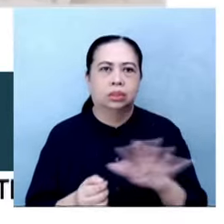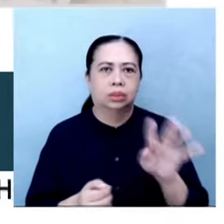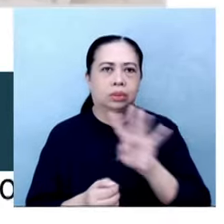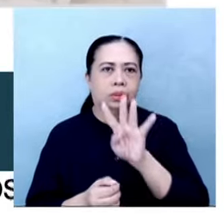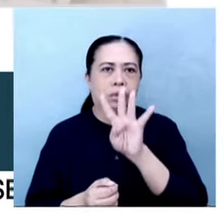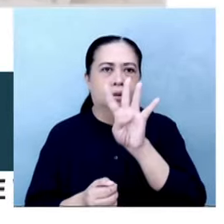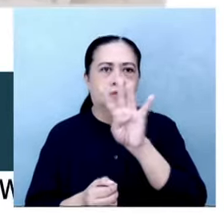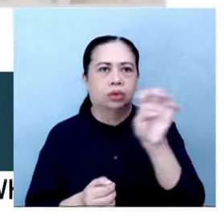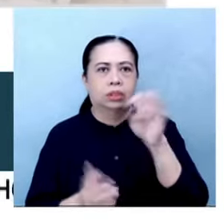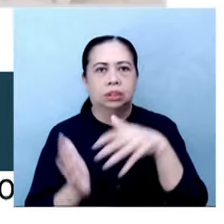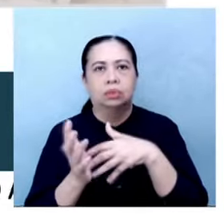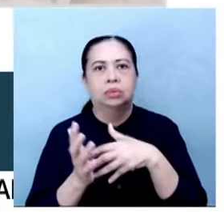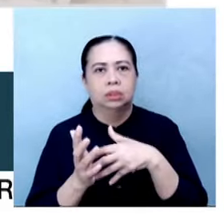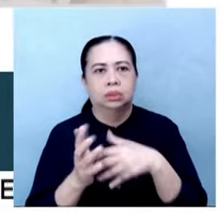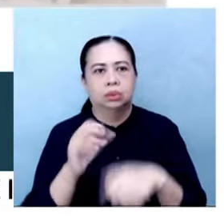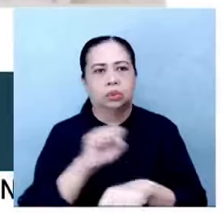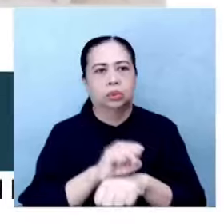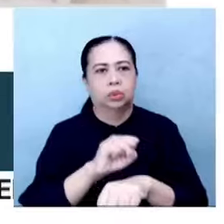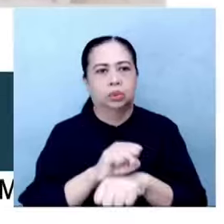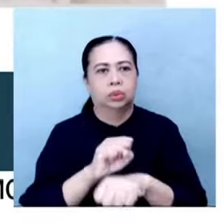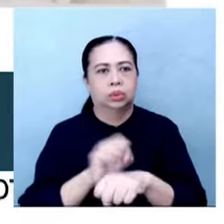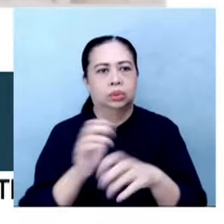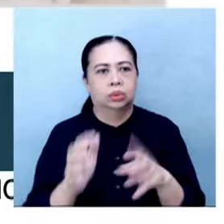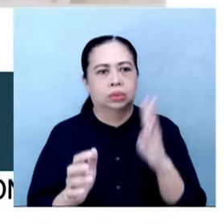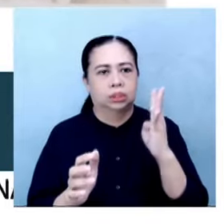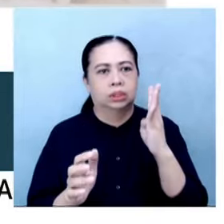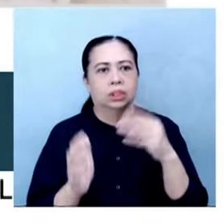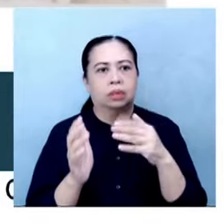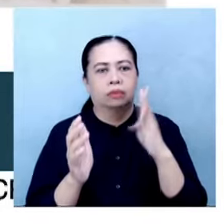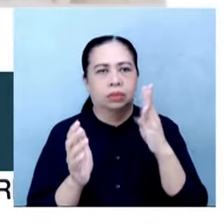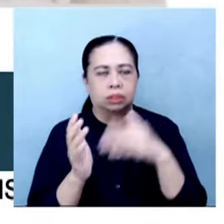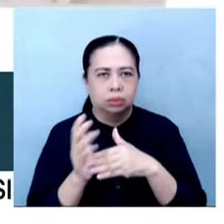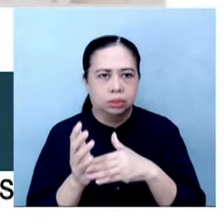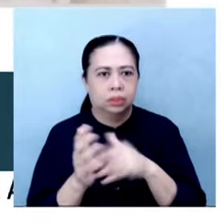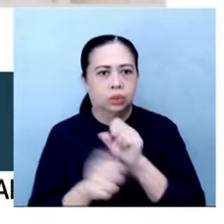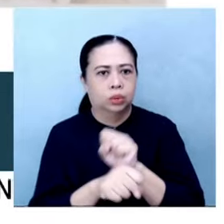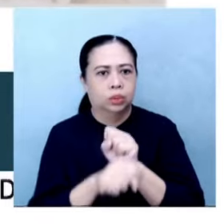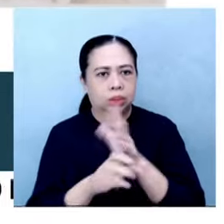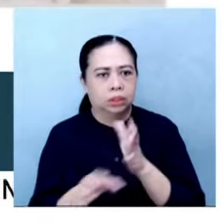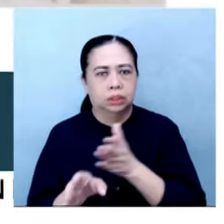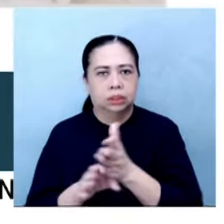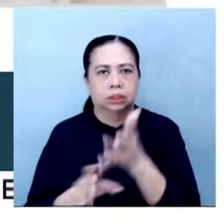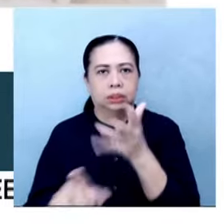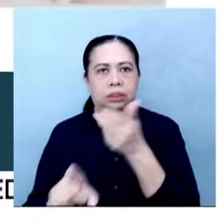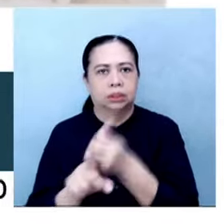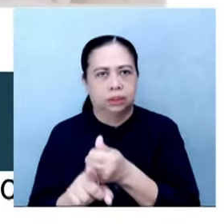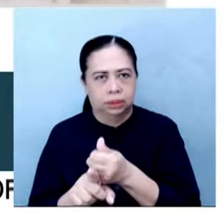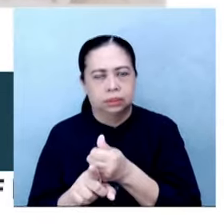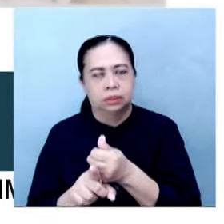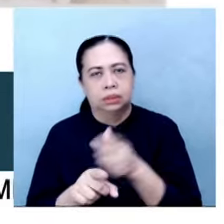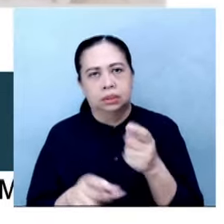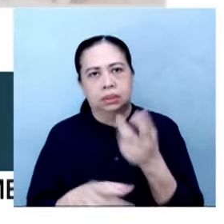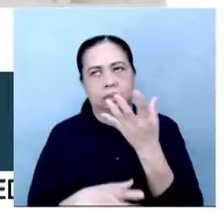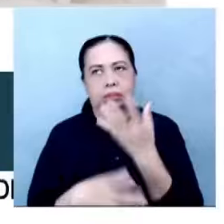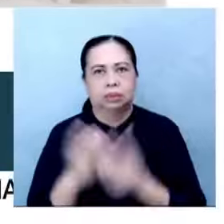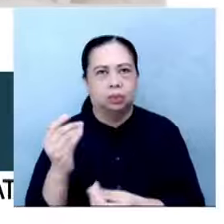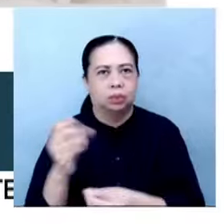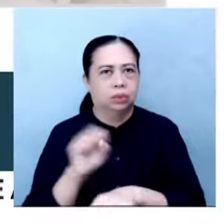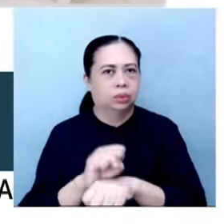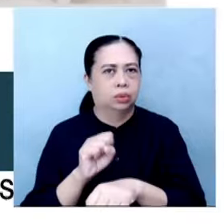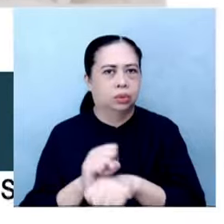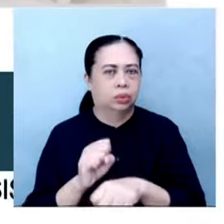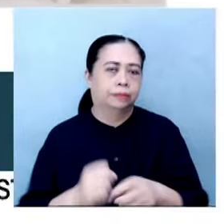40,000 mga empleyado po, mga Filipino, ang directly maapektuhan po nitong nasabing utos na